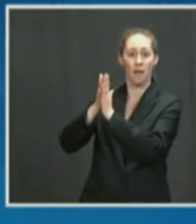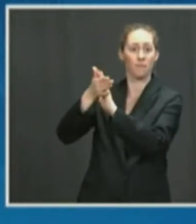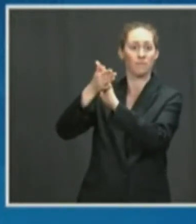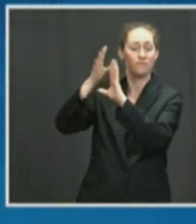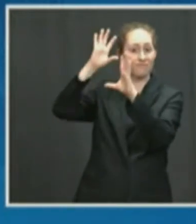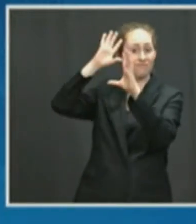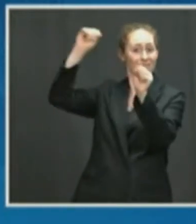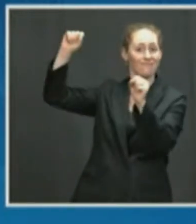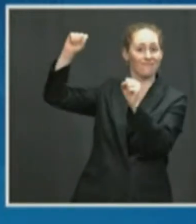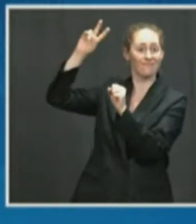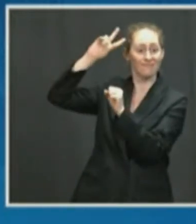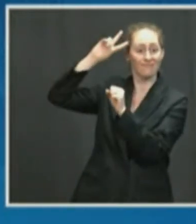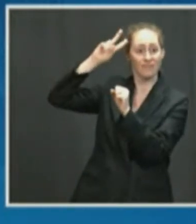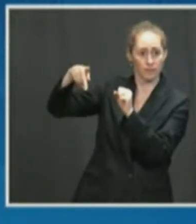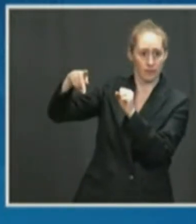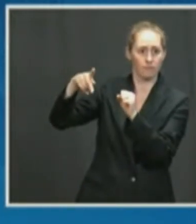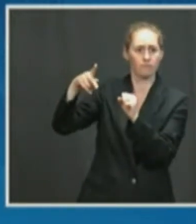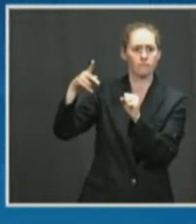United States that